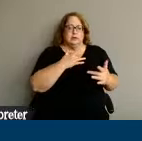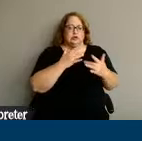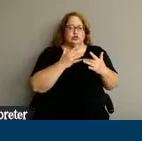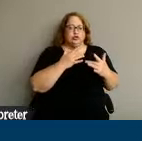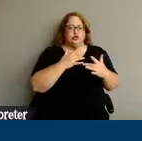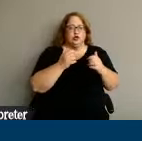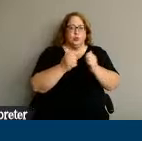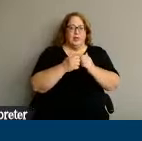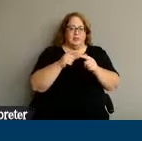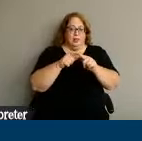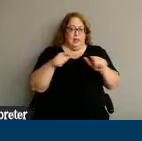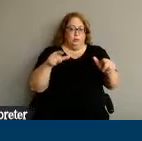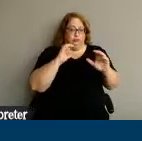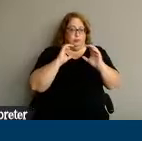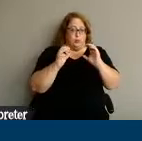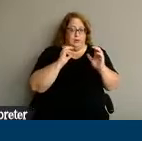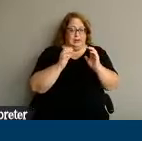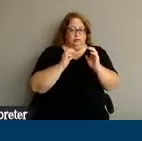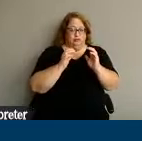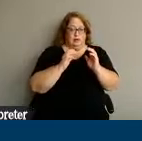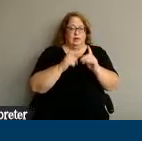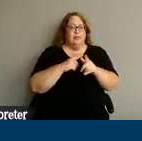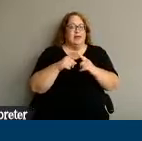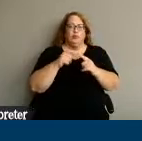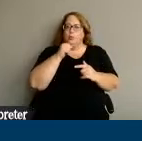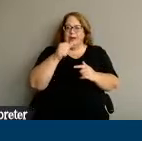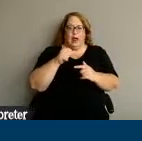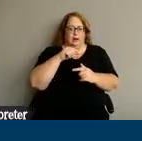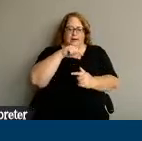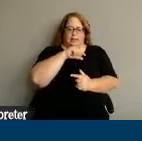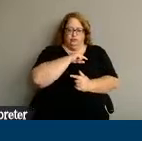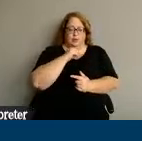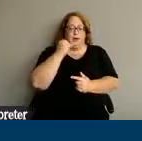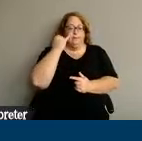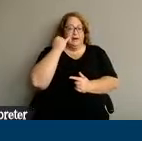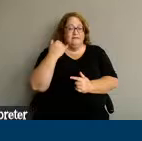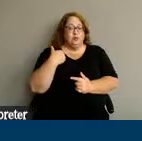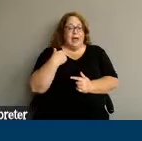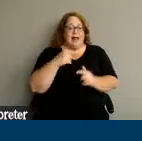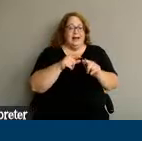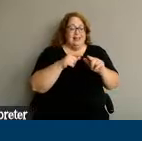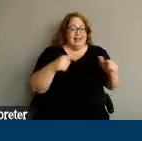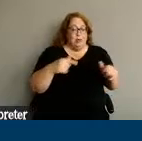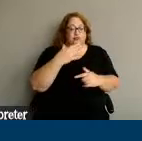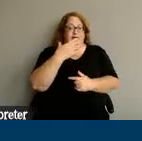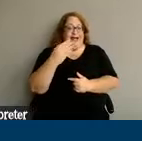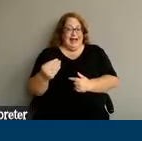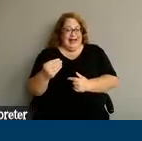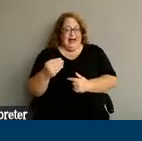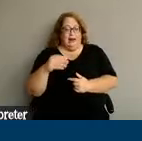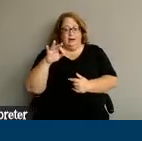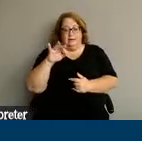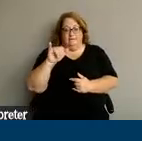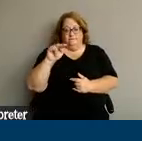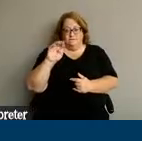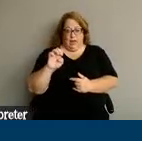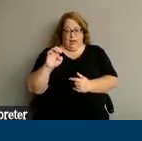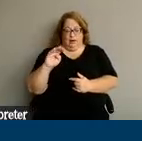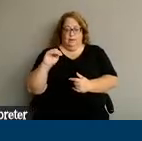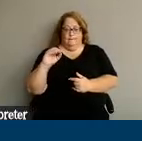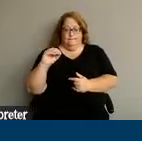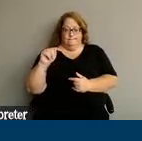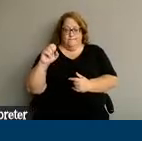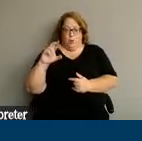language communication skills, then you would not meet eligibility. But if you had language and fine motor, you would